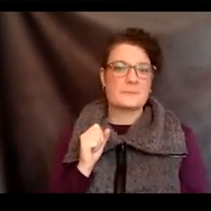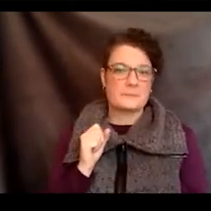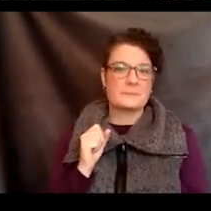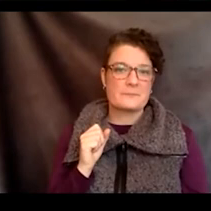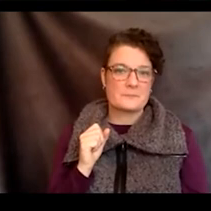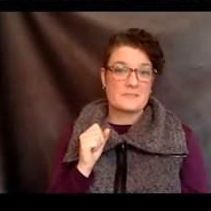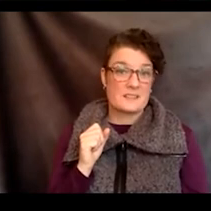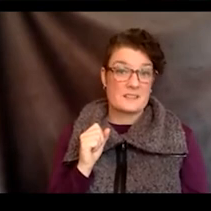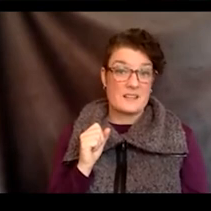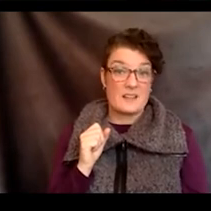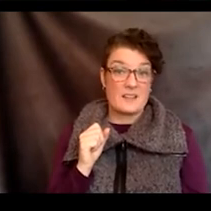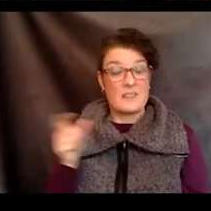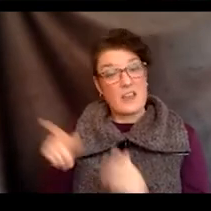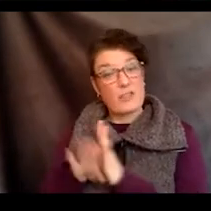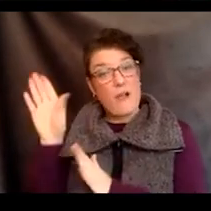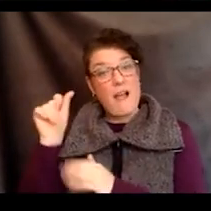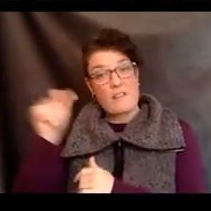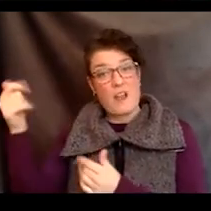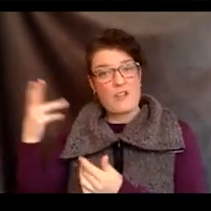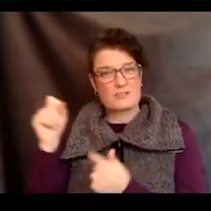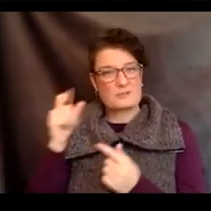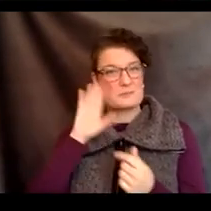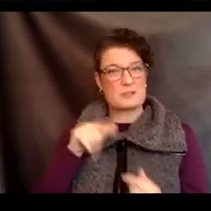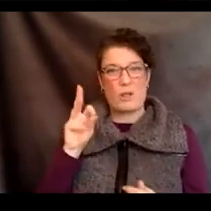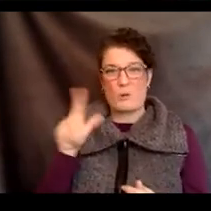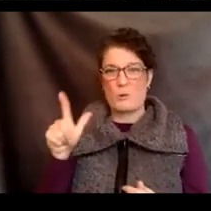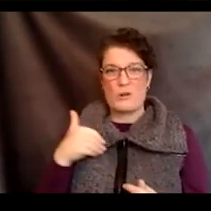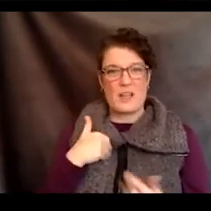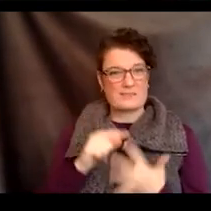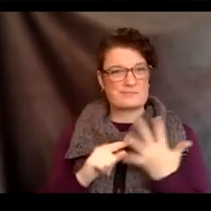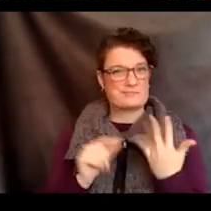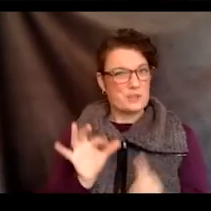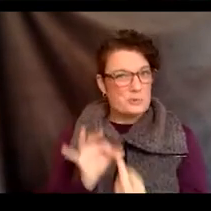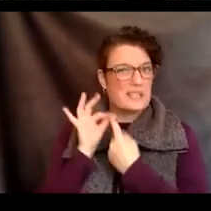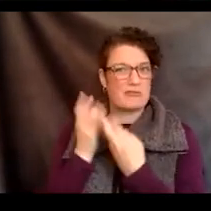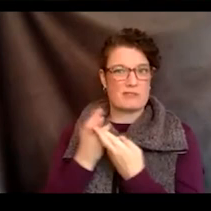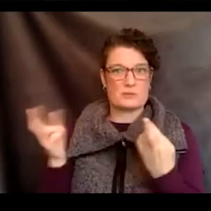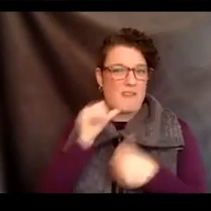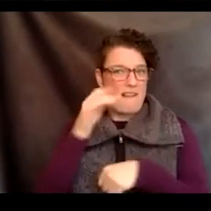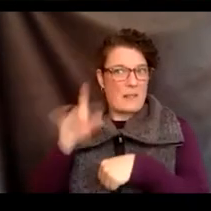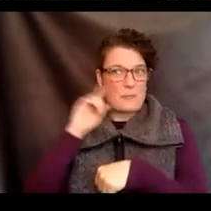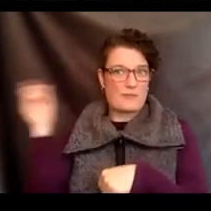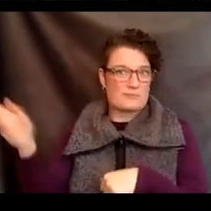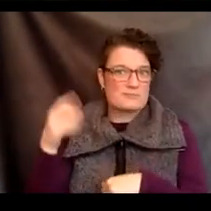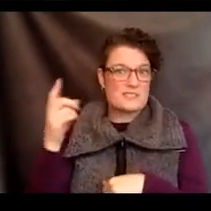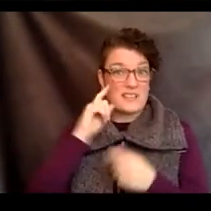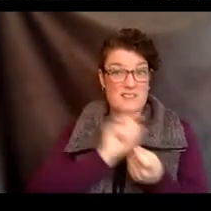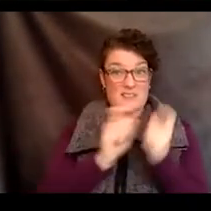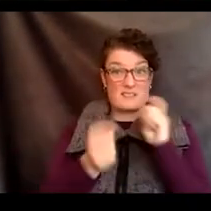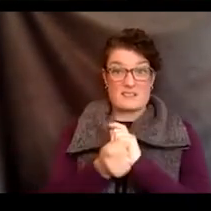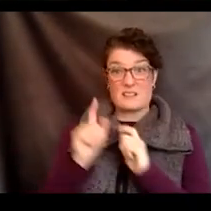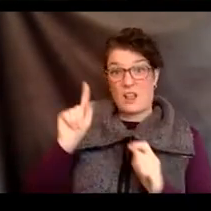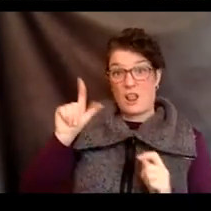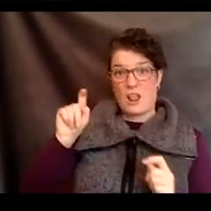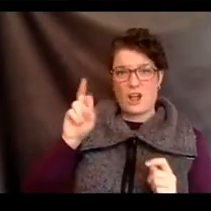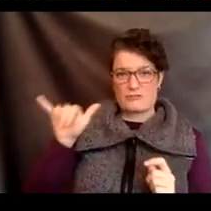thrive at other high schools. But I think Lowell has so many unique resources that not everyone could get. And I think just making it a lottery adds an element of